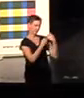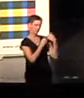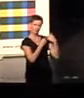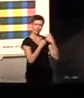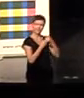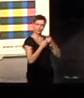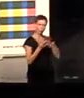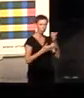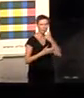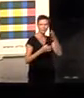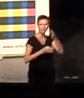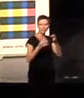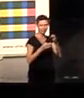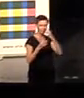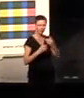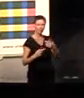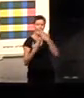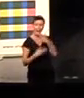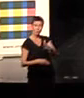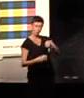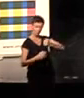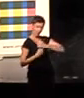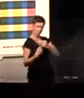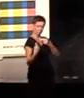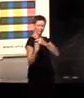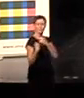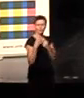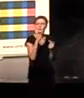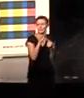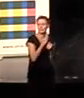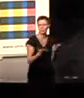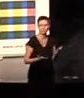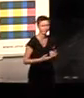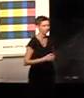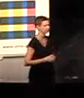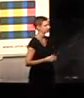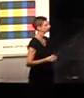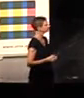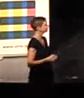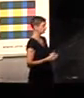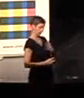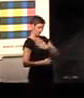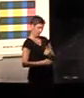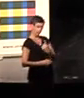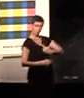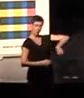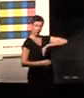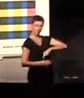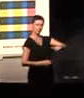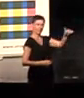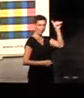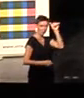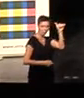met our responsibility is also think fans significant it's up to you to be you aware